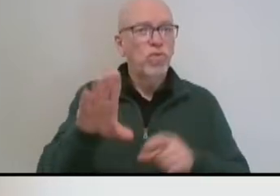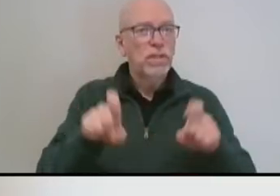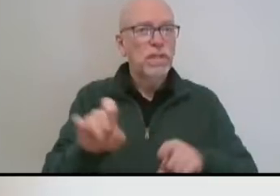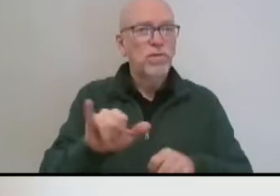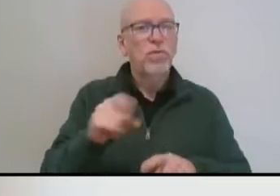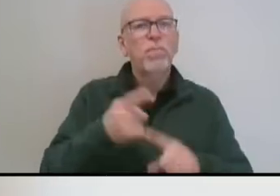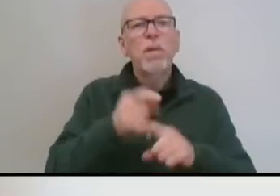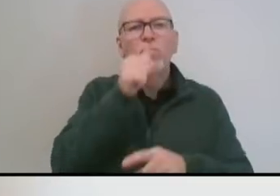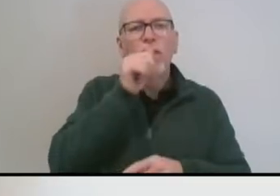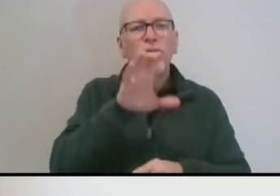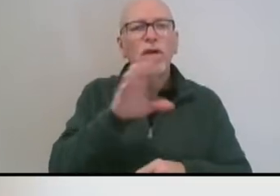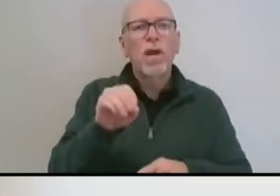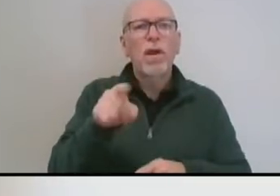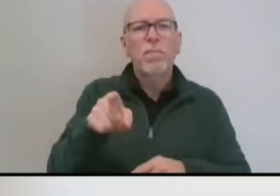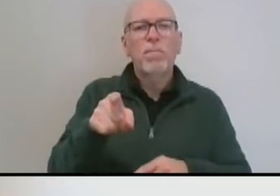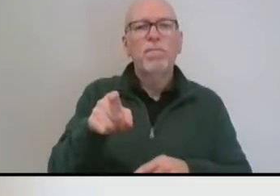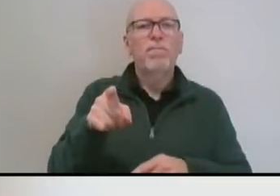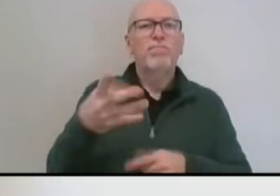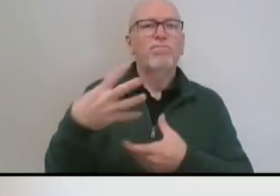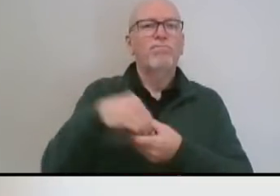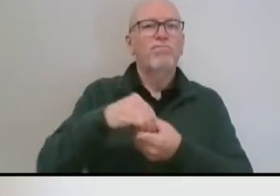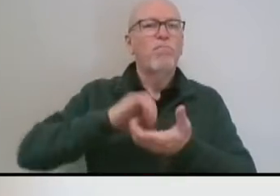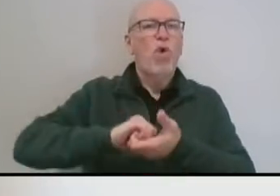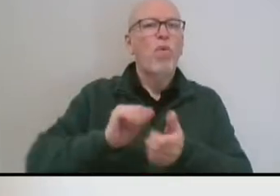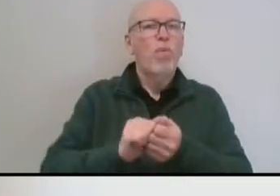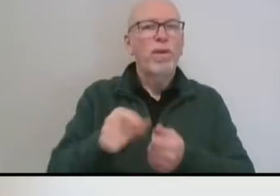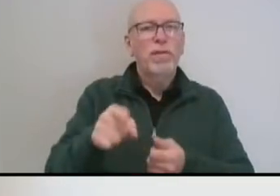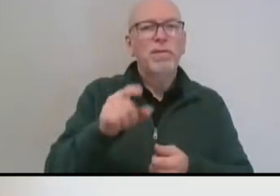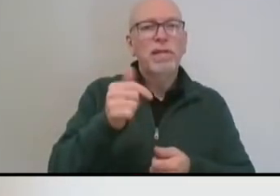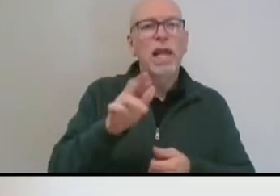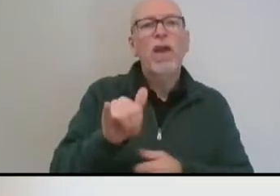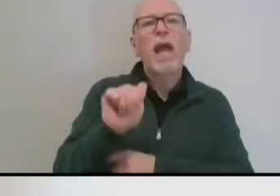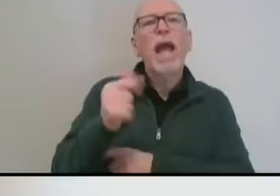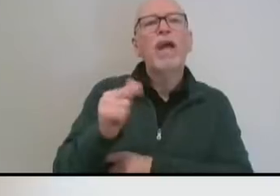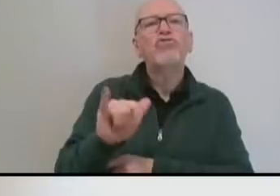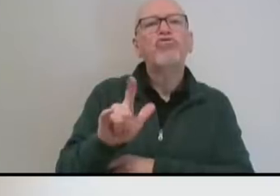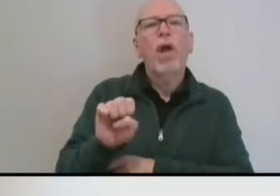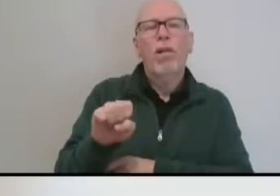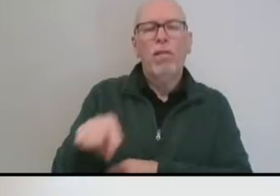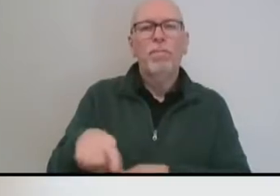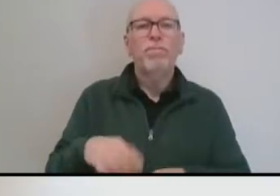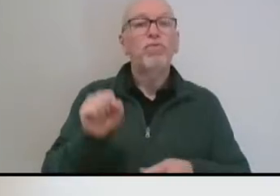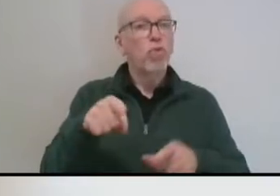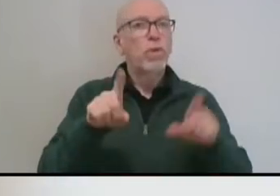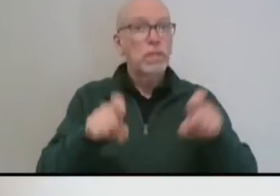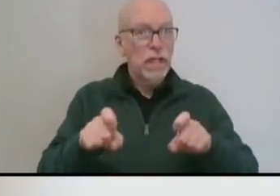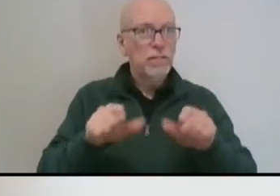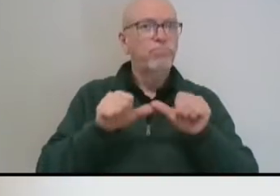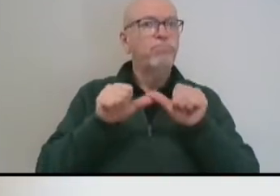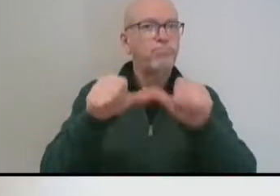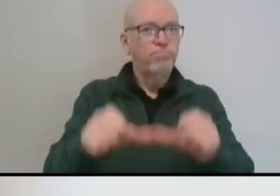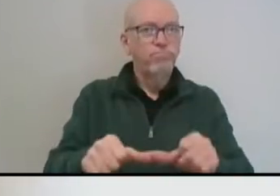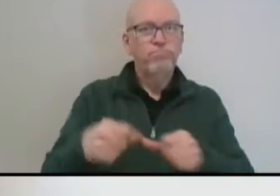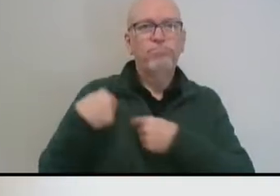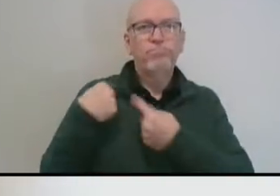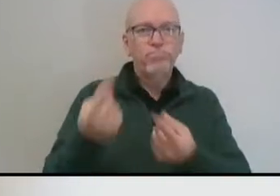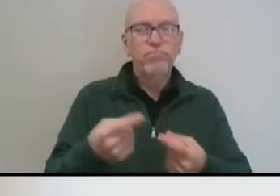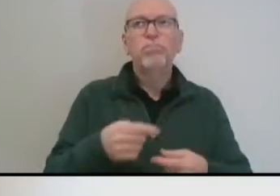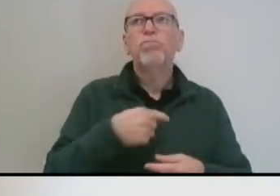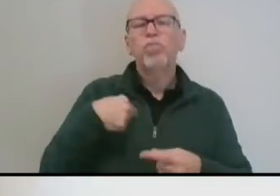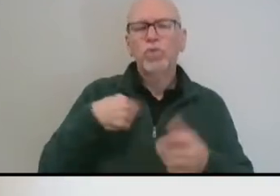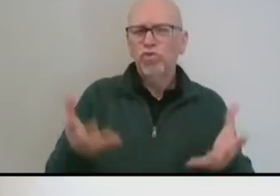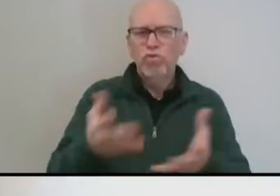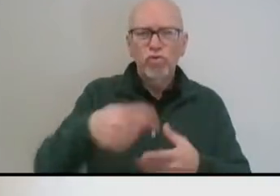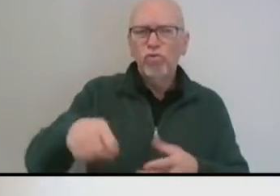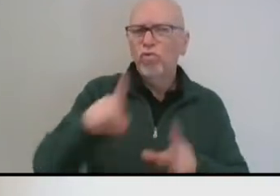private company that is partnered with the city of Gary, Agile. So testing has continued. We encourage people to continue to get